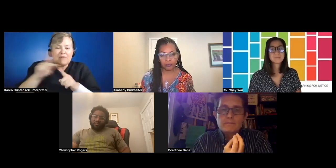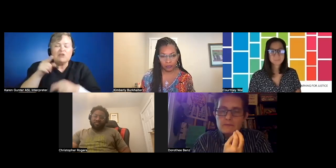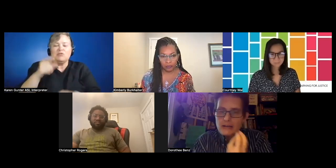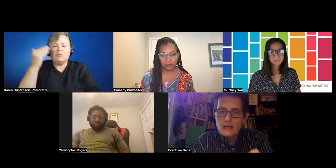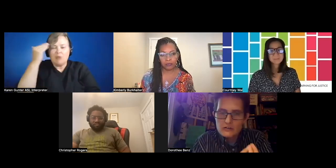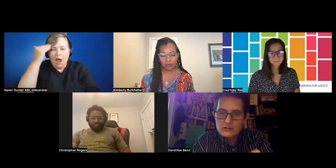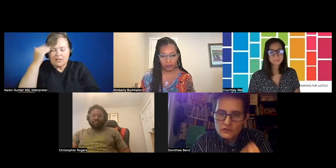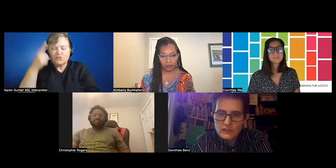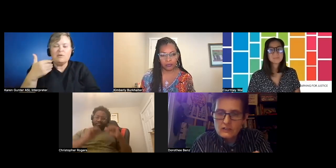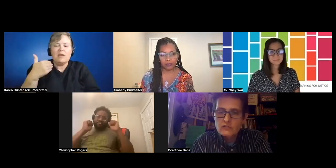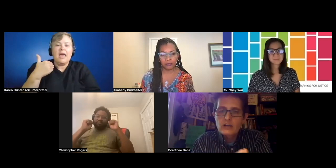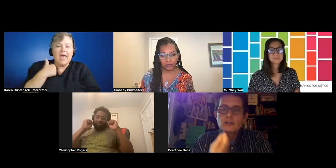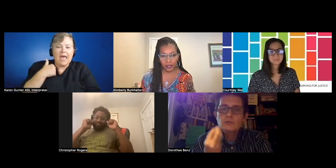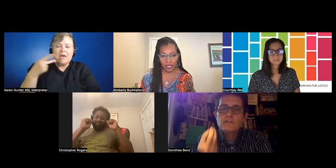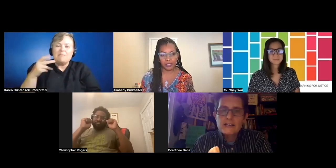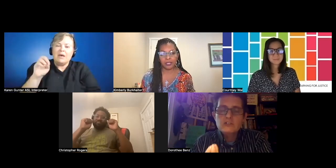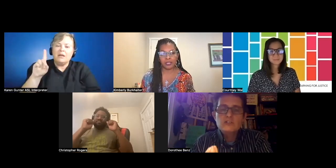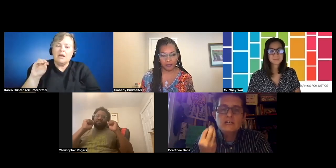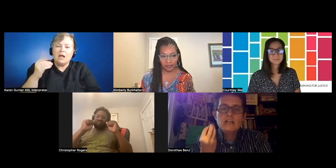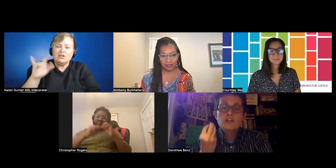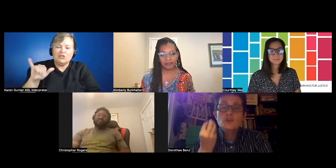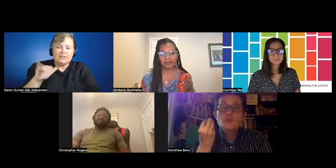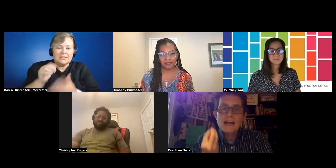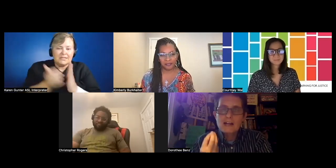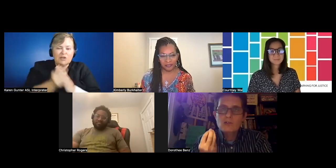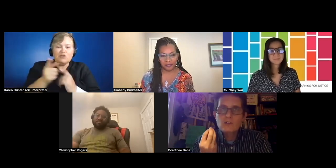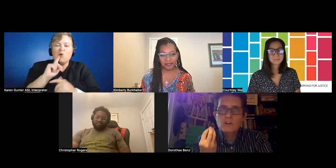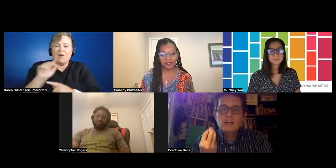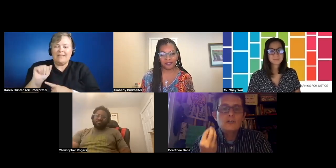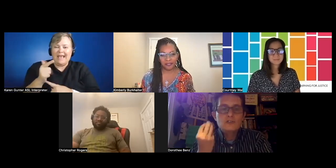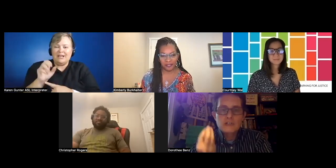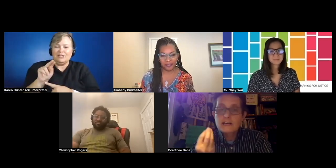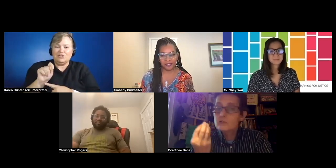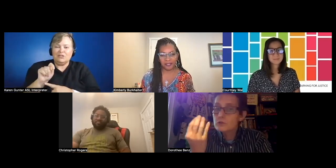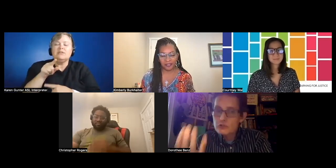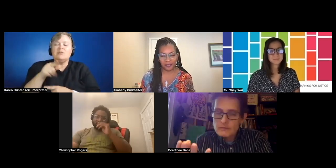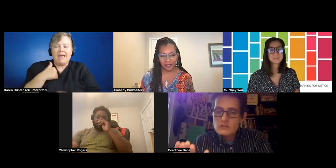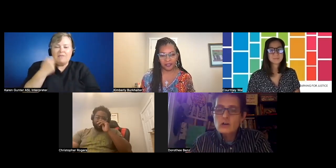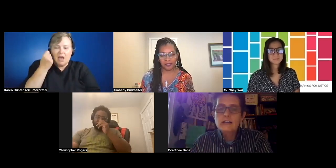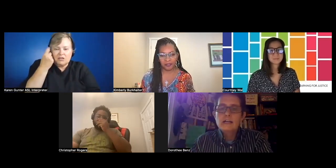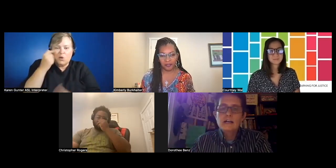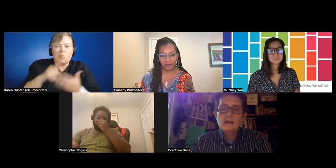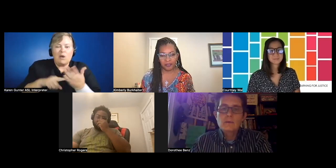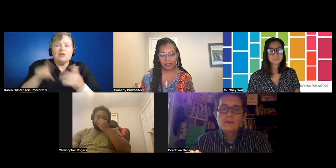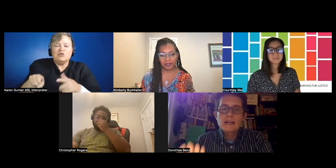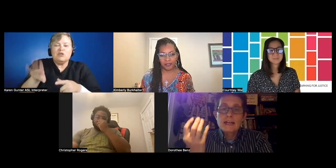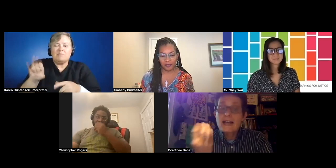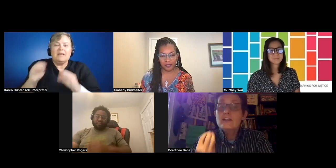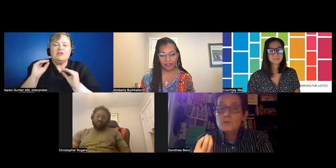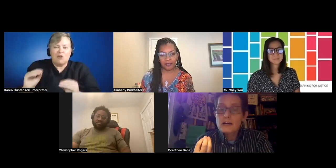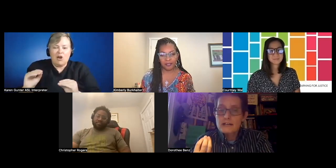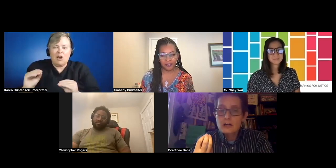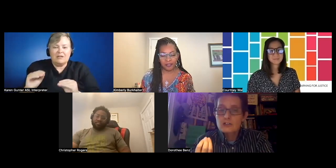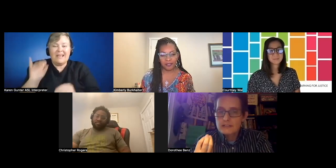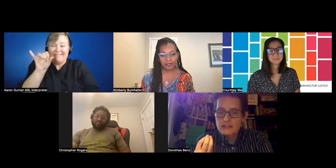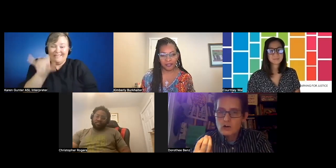have pedagogical skills, you have agency, you have an understanding of what should be taught. And that